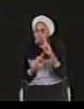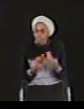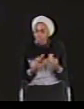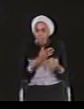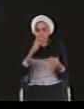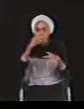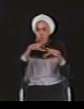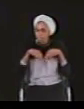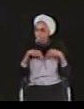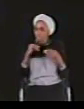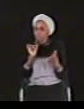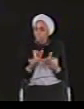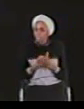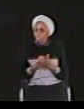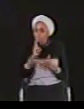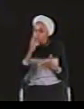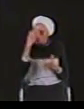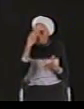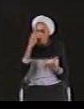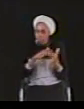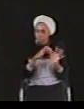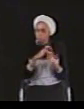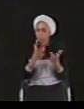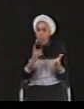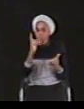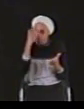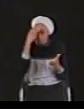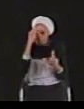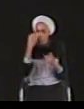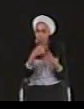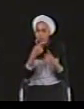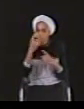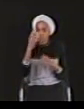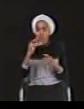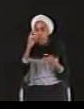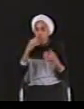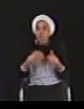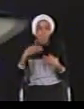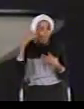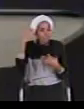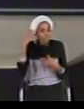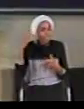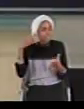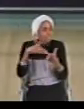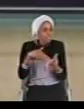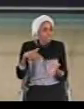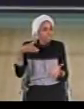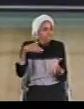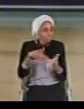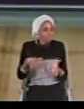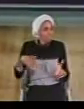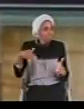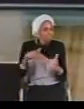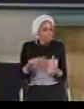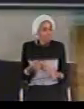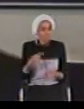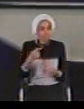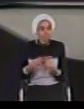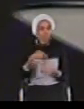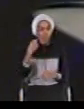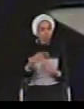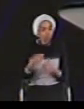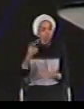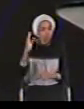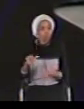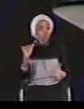accept that. You know the Bible. You know the word of God. You've heard it over and over from the word of